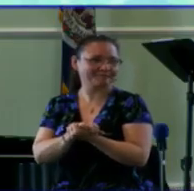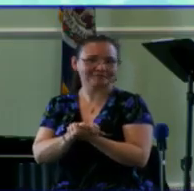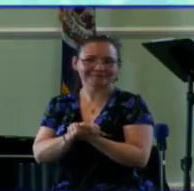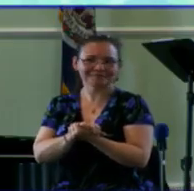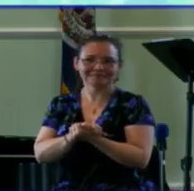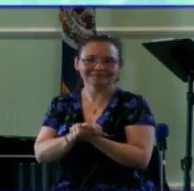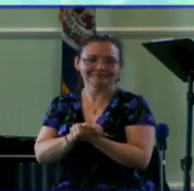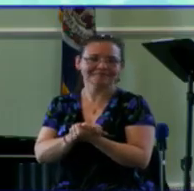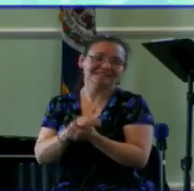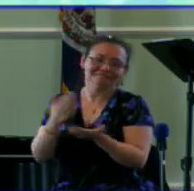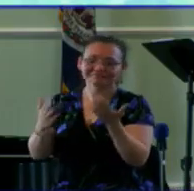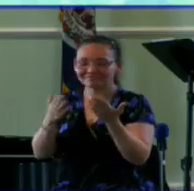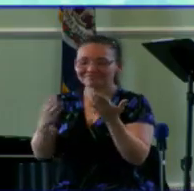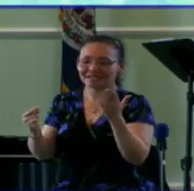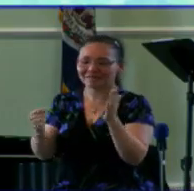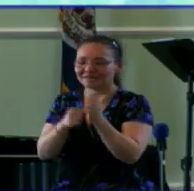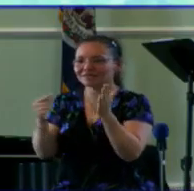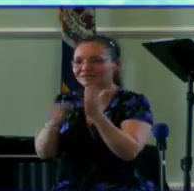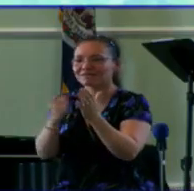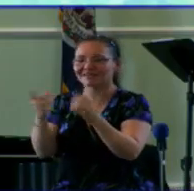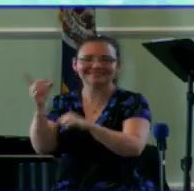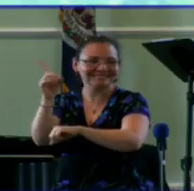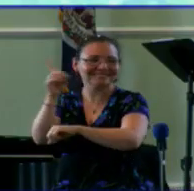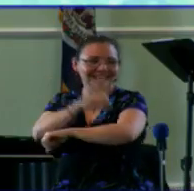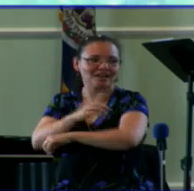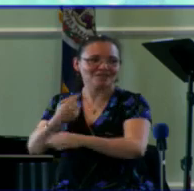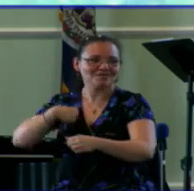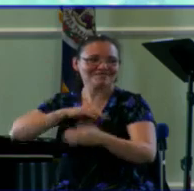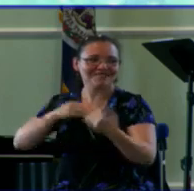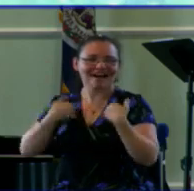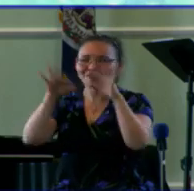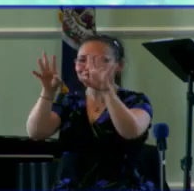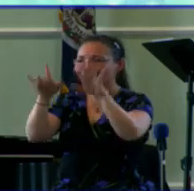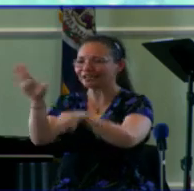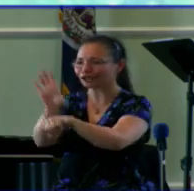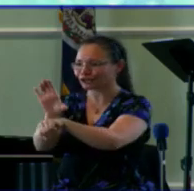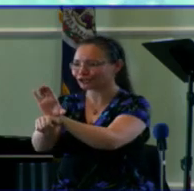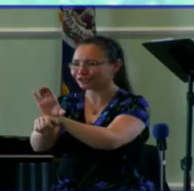hey, maybe one of these days we can have rain church, okay? All right.